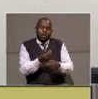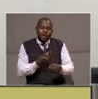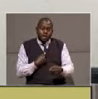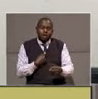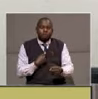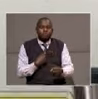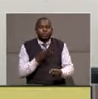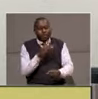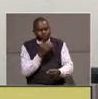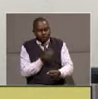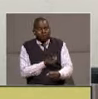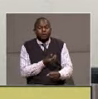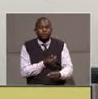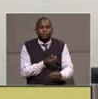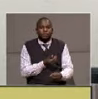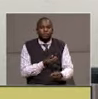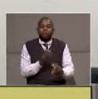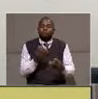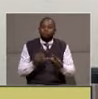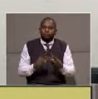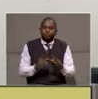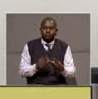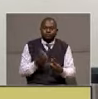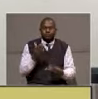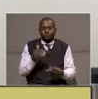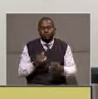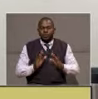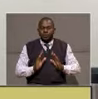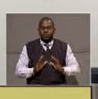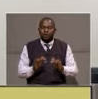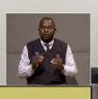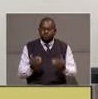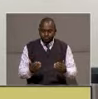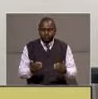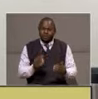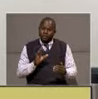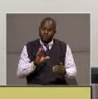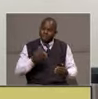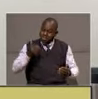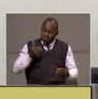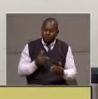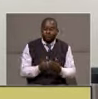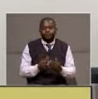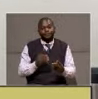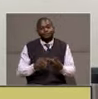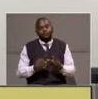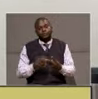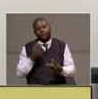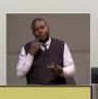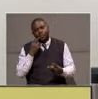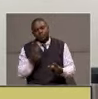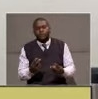bargaining power. They have a lot of leverage, so it's for their good. Then secondly, you realize